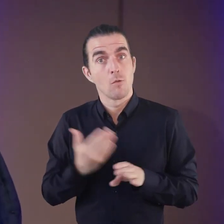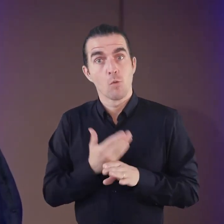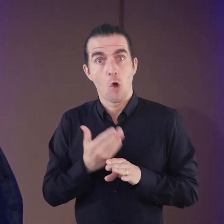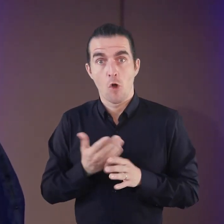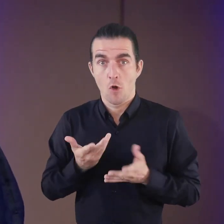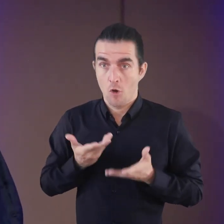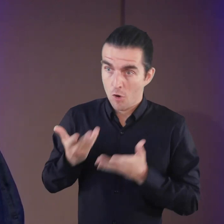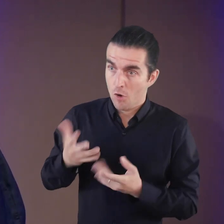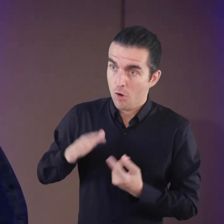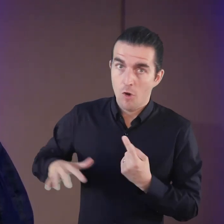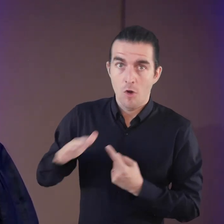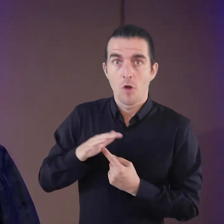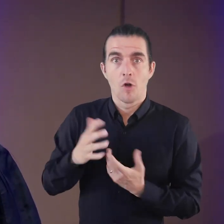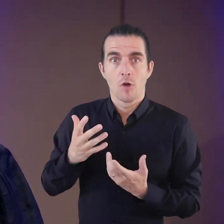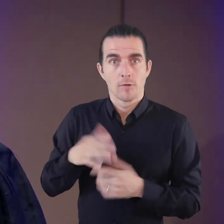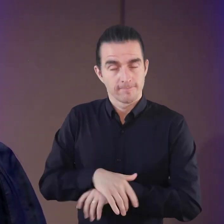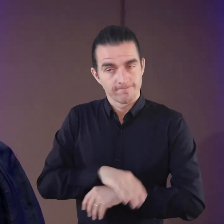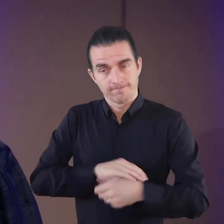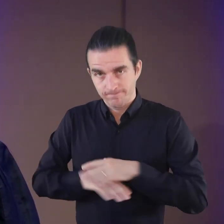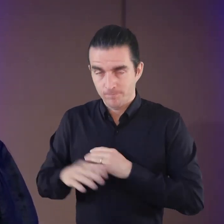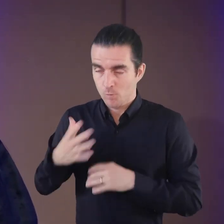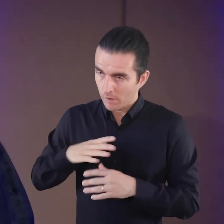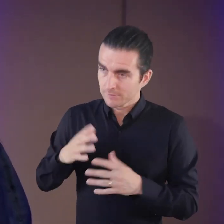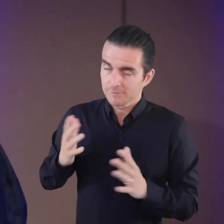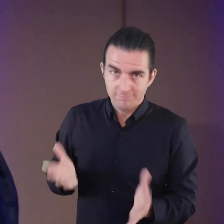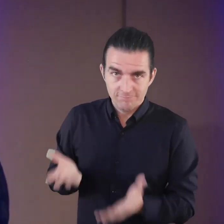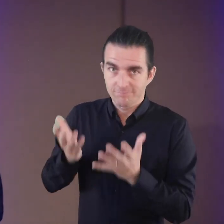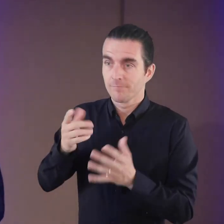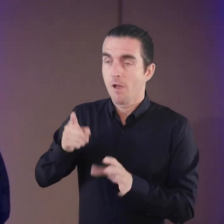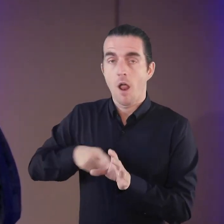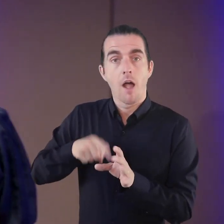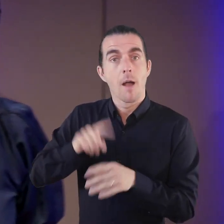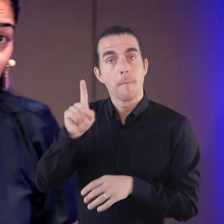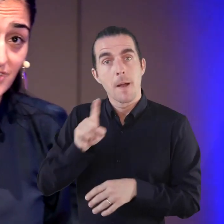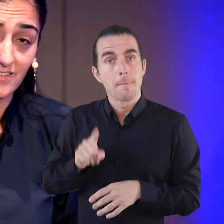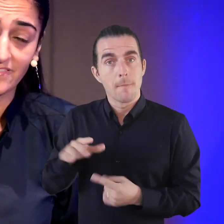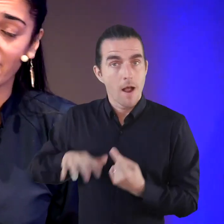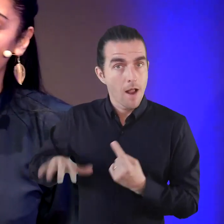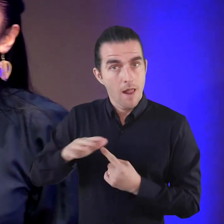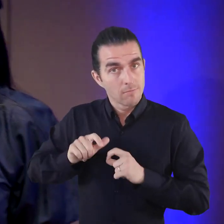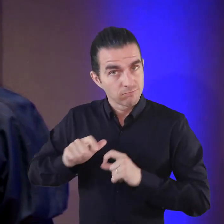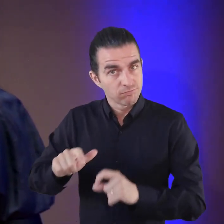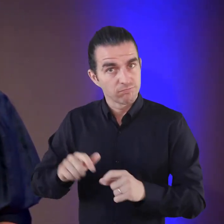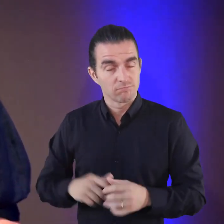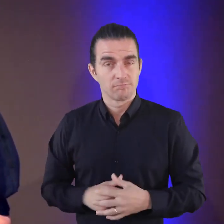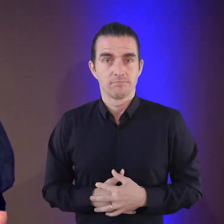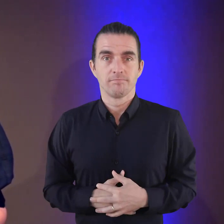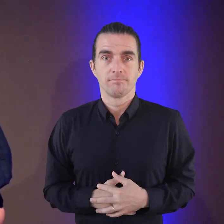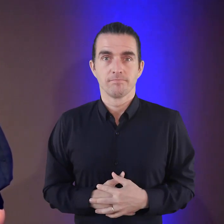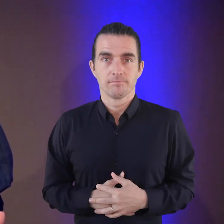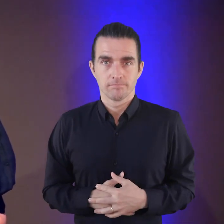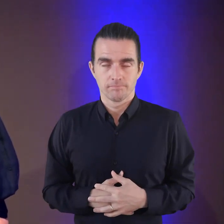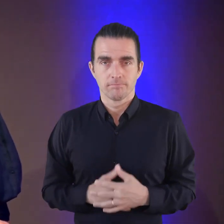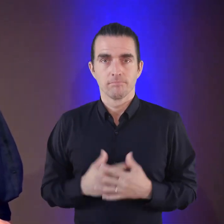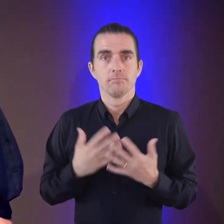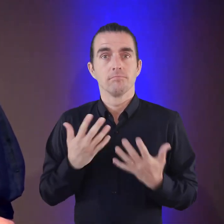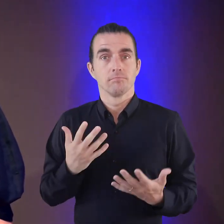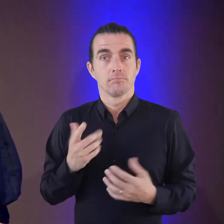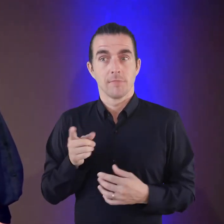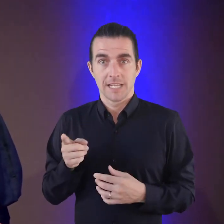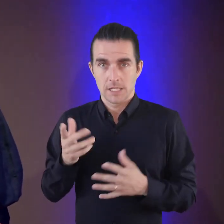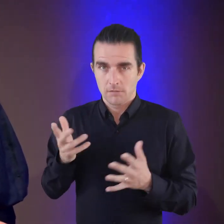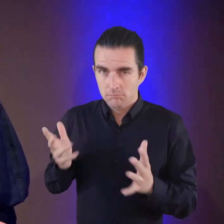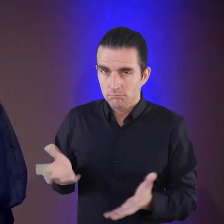raising the ambitions of young people. I don't doubt that the lives he inspired to take